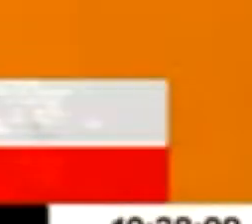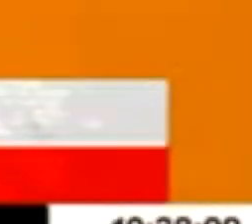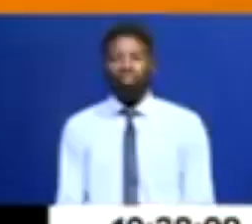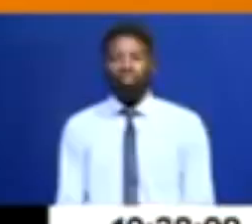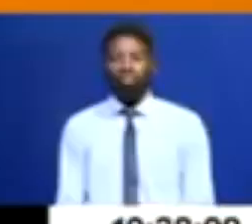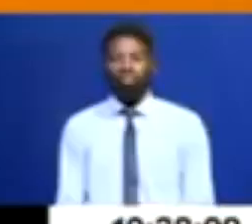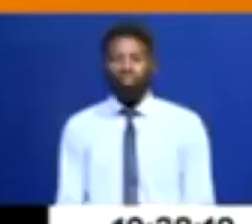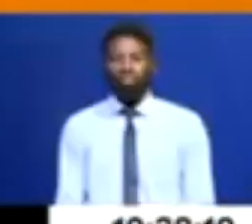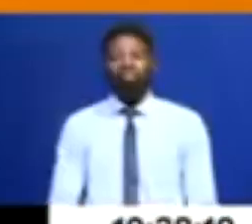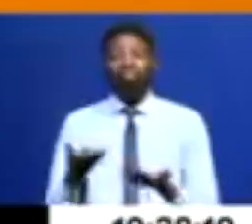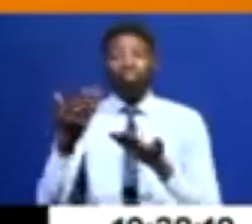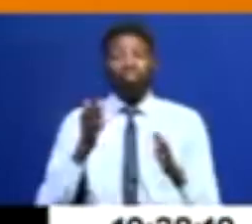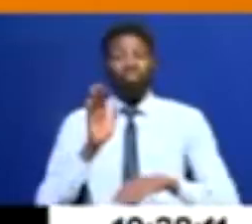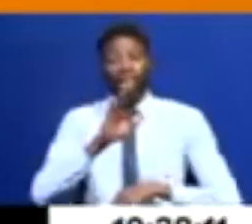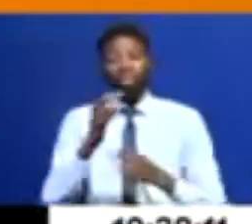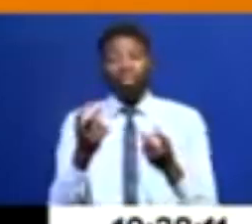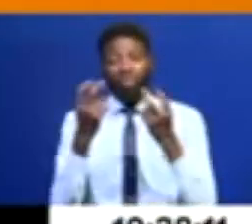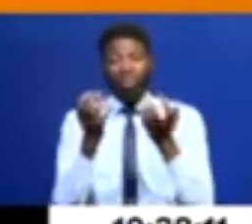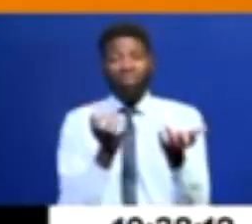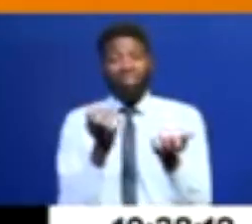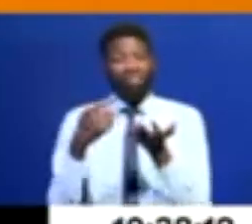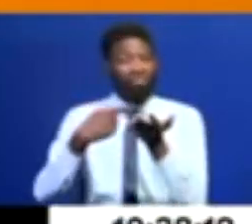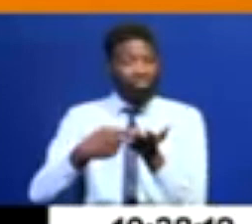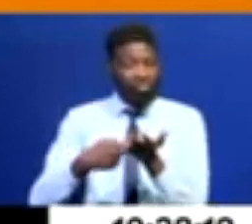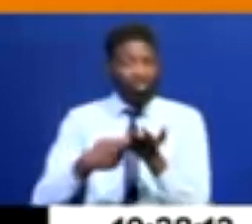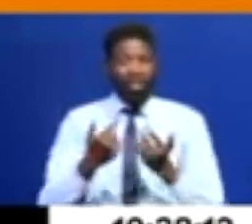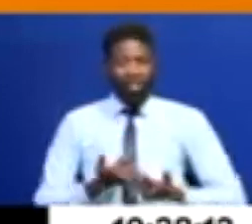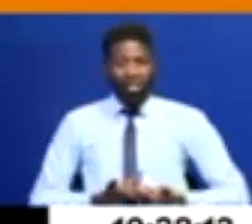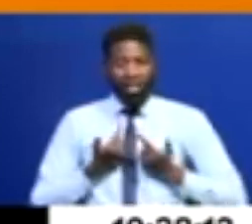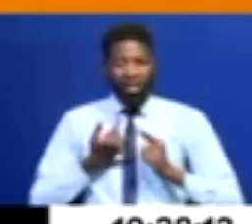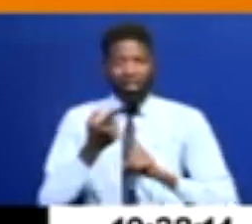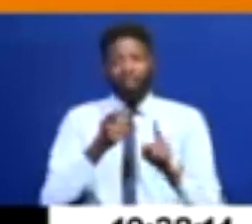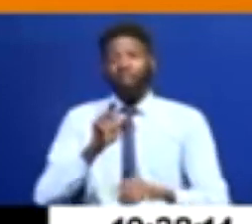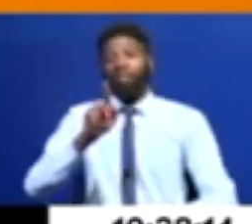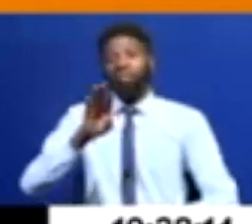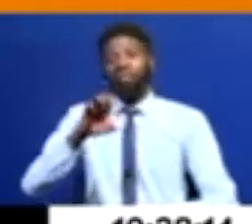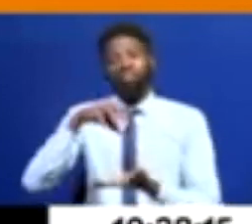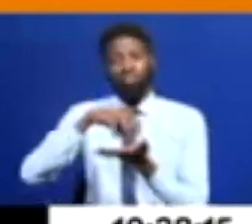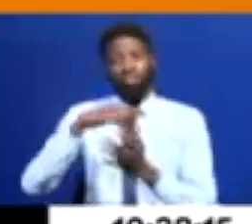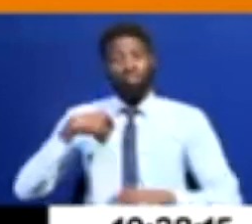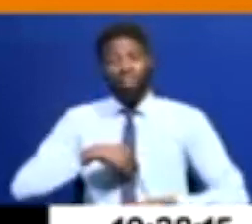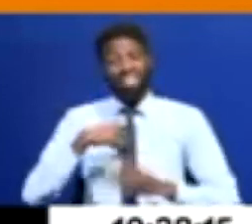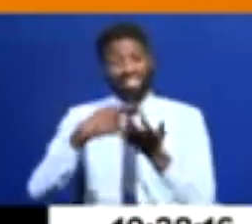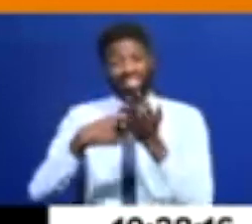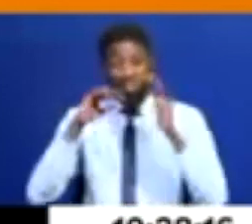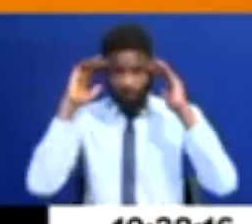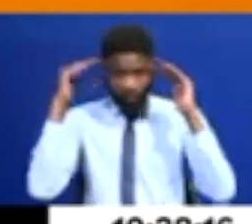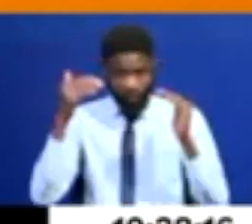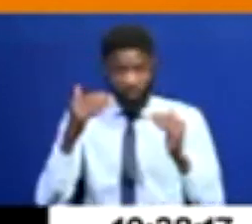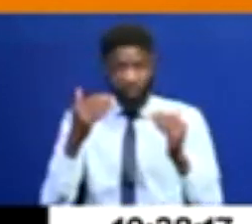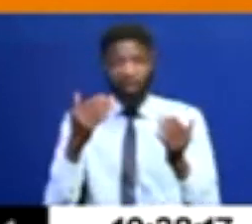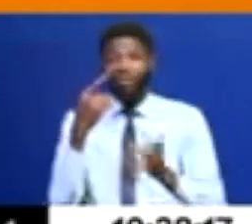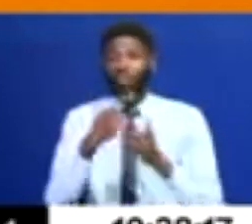Very well. Welcome back. You're watching BizCheck live from Broadcasting House. Our conversation is on this document. It is